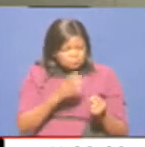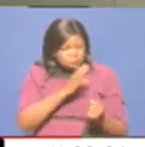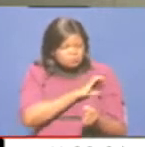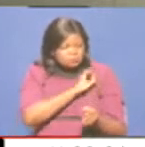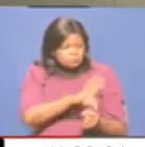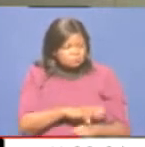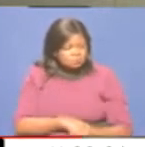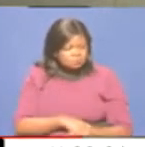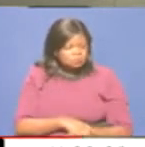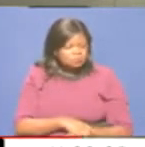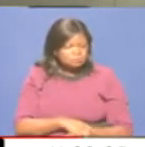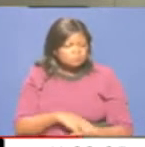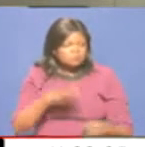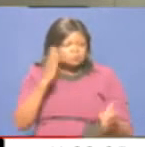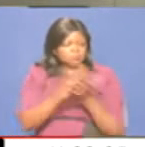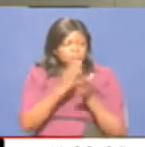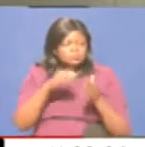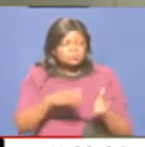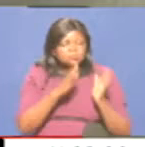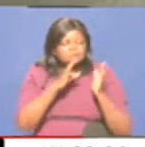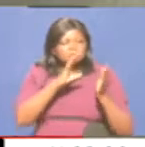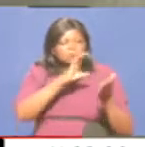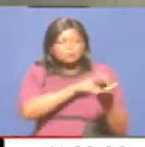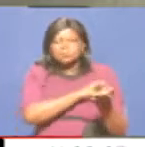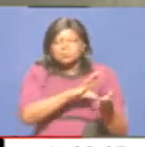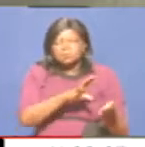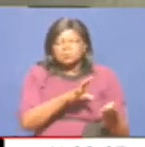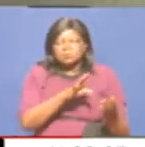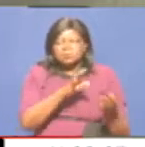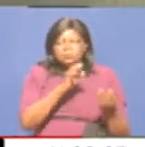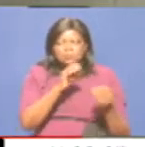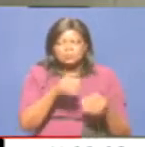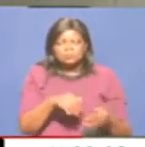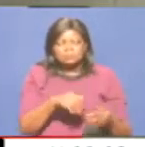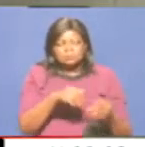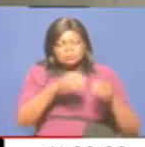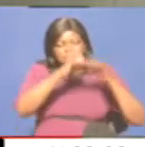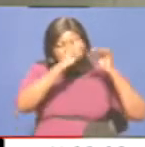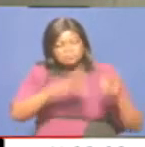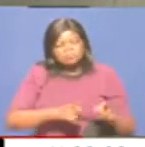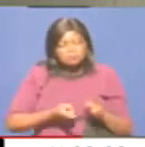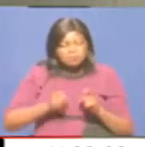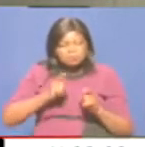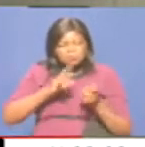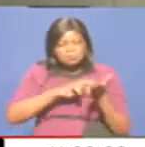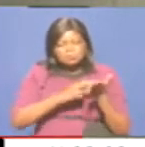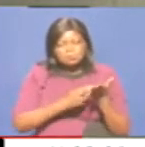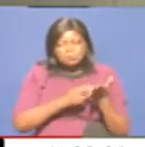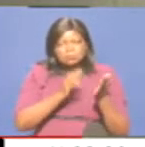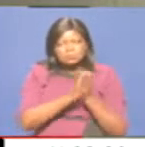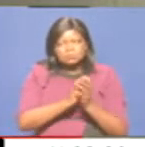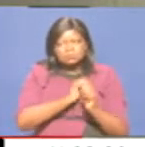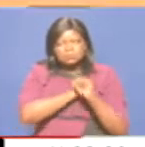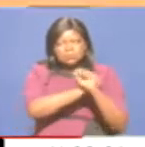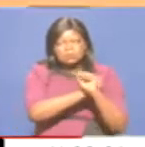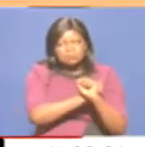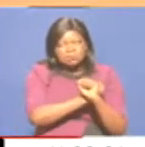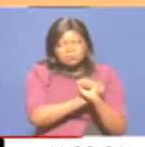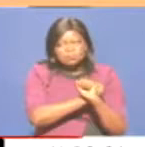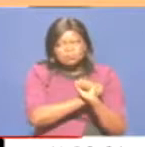The surest way of strengthening devolution is to increase resources and protect those resources. Mm-hmm.